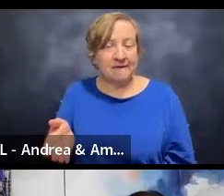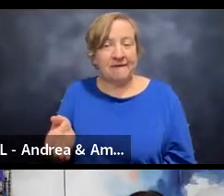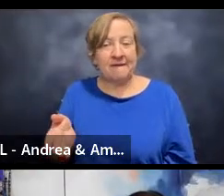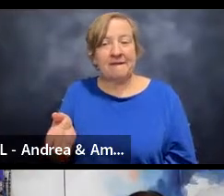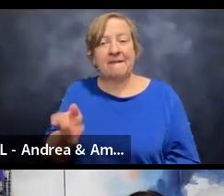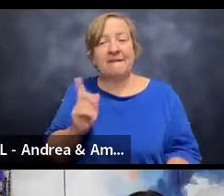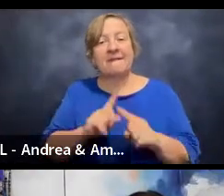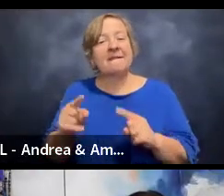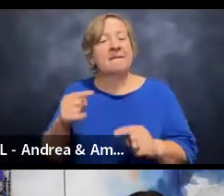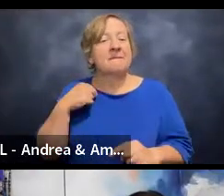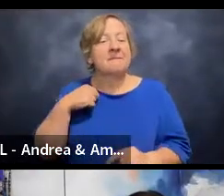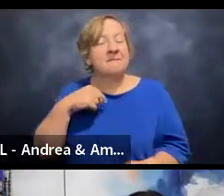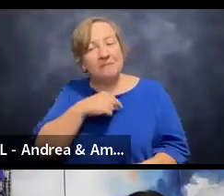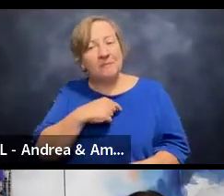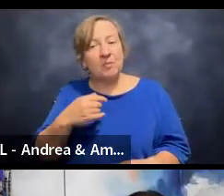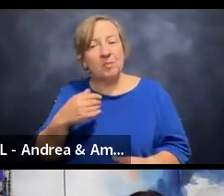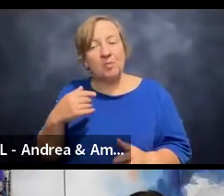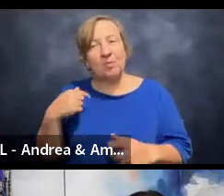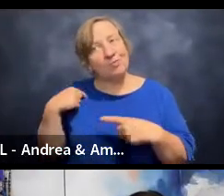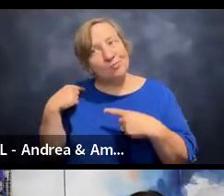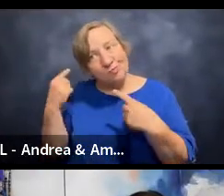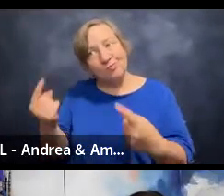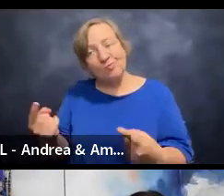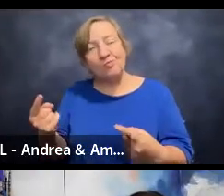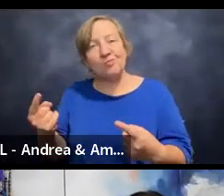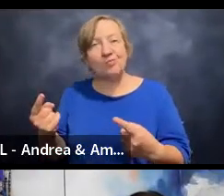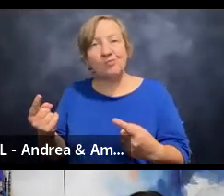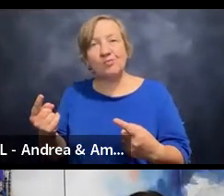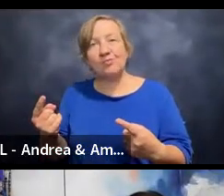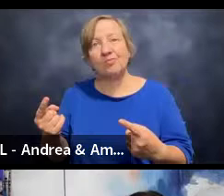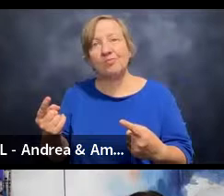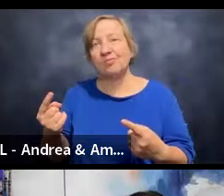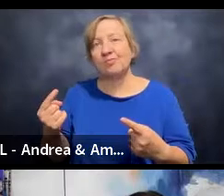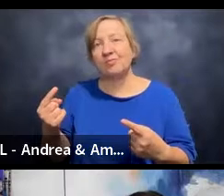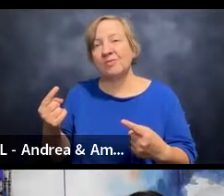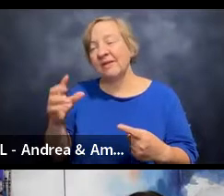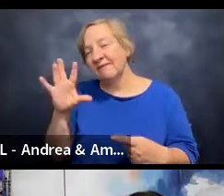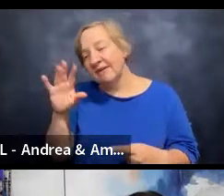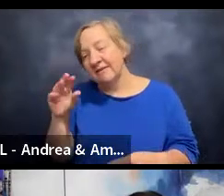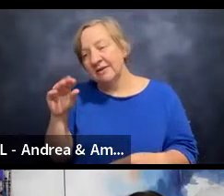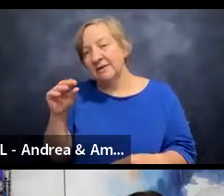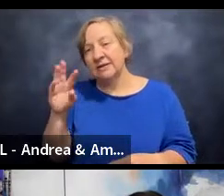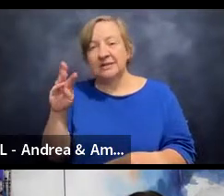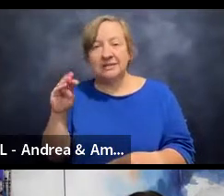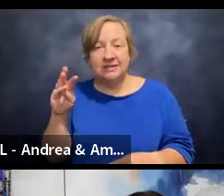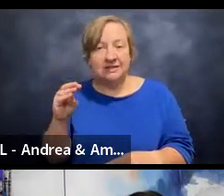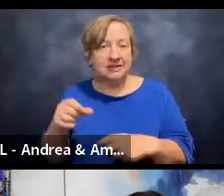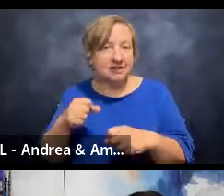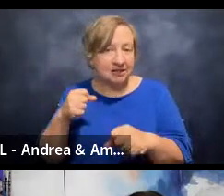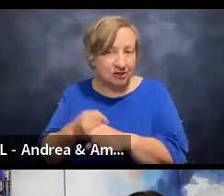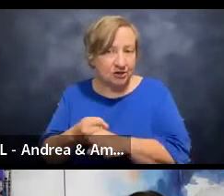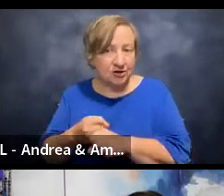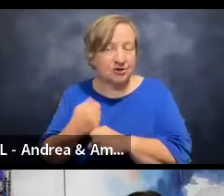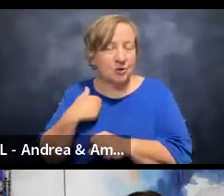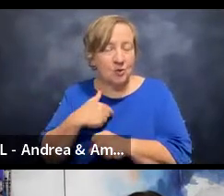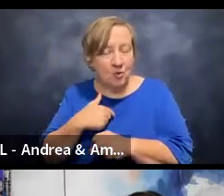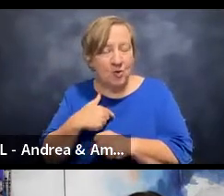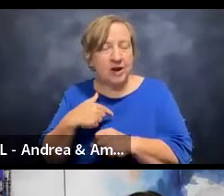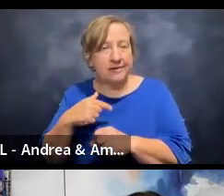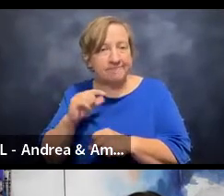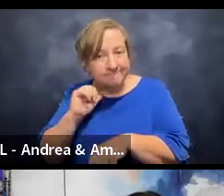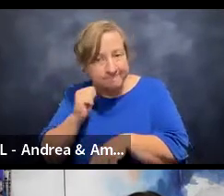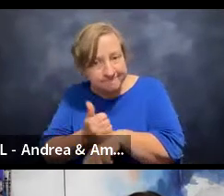But we have, over the last 50, 60 years, been creating